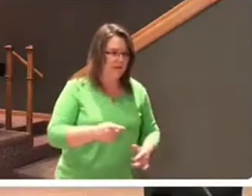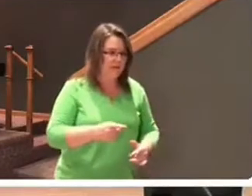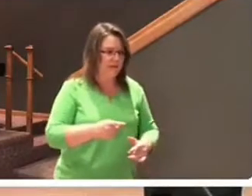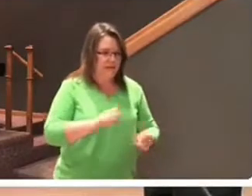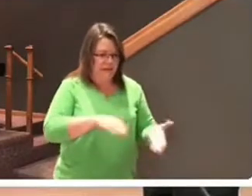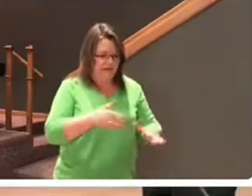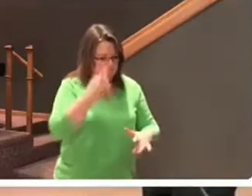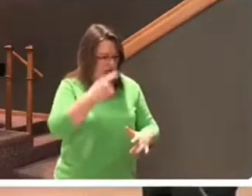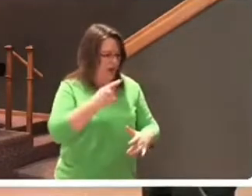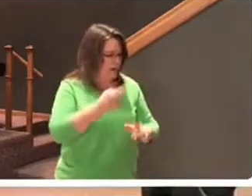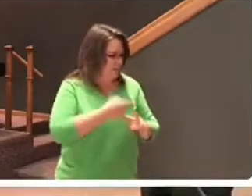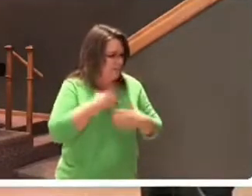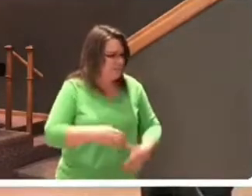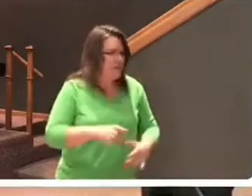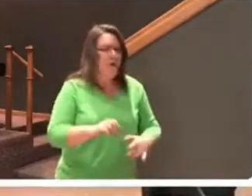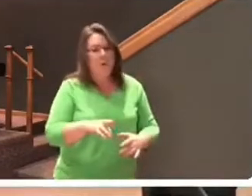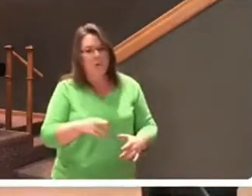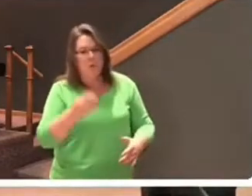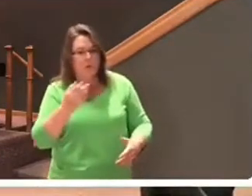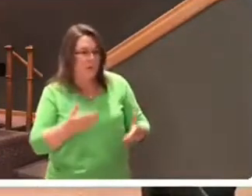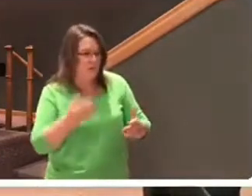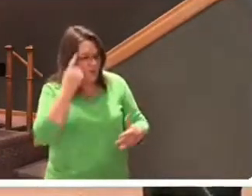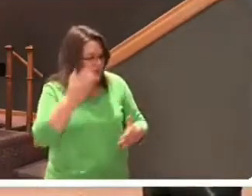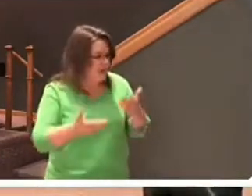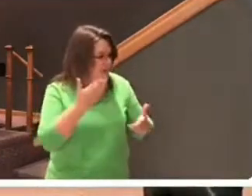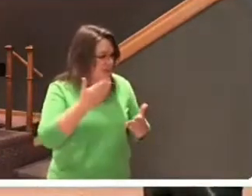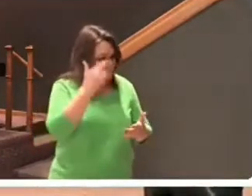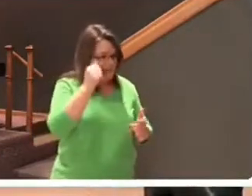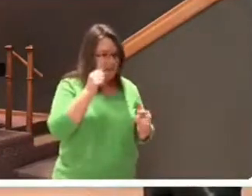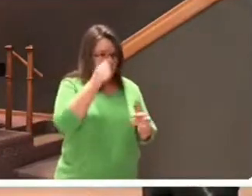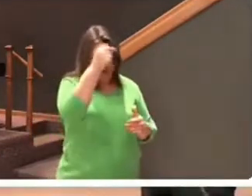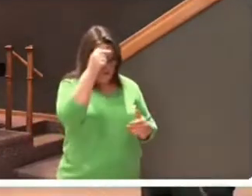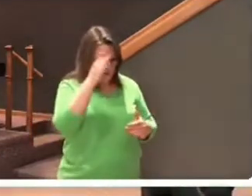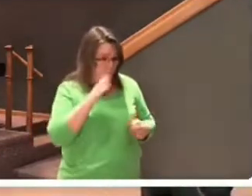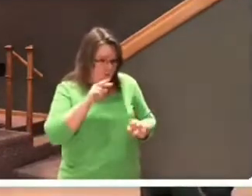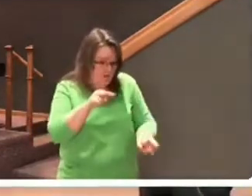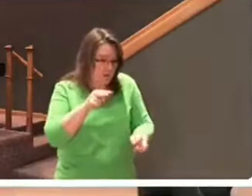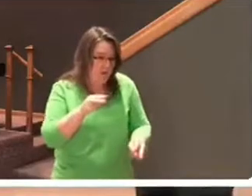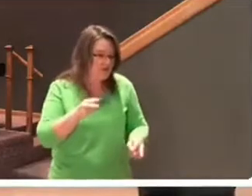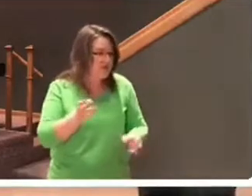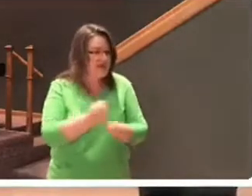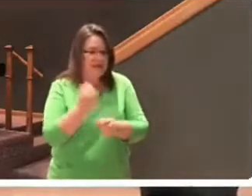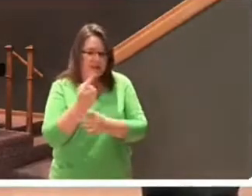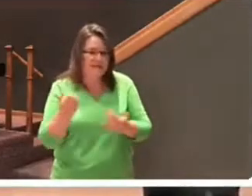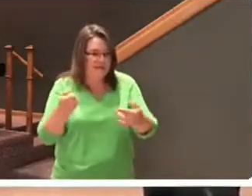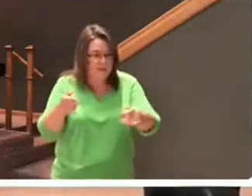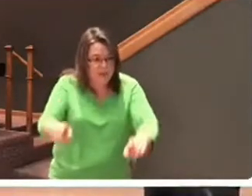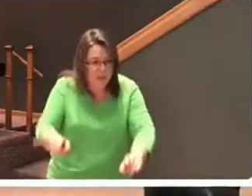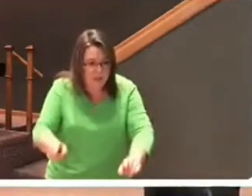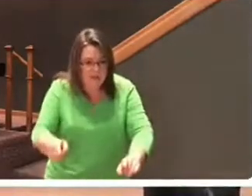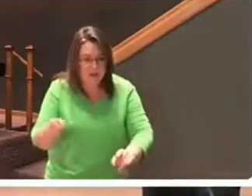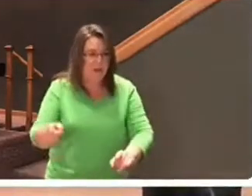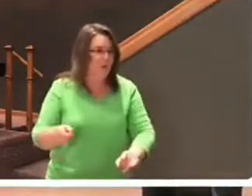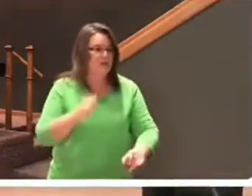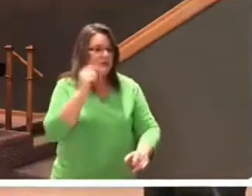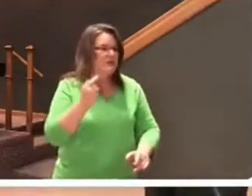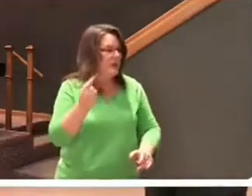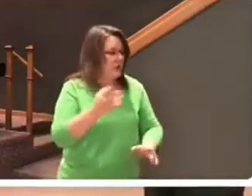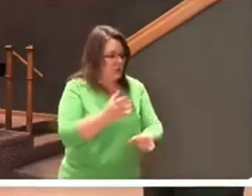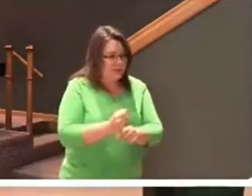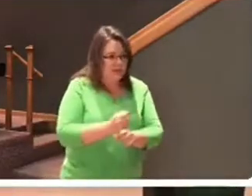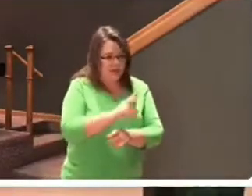death? Or do you think maybe because God was watching, he made something happen to where she not only got